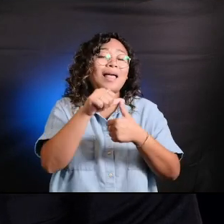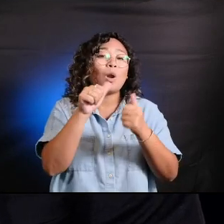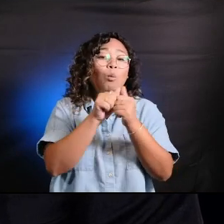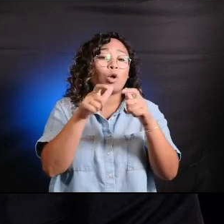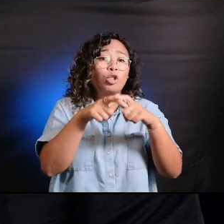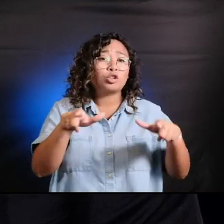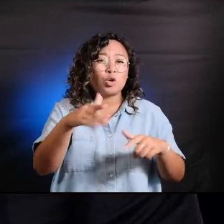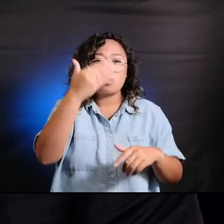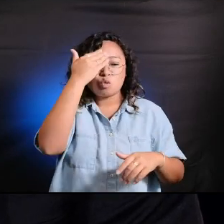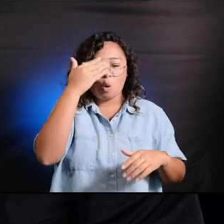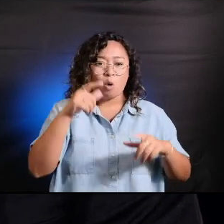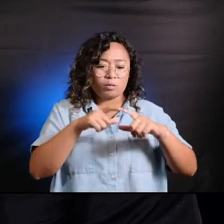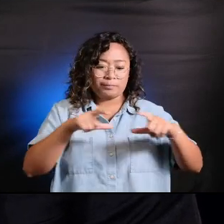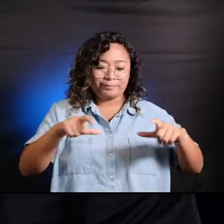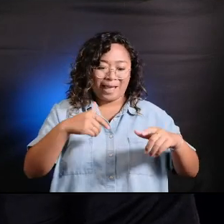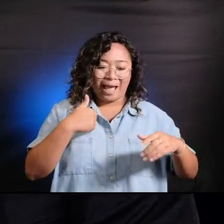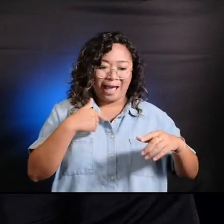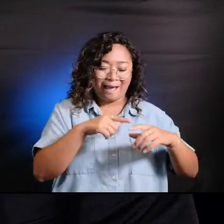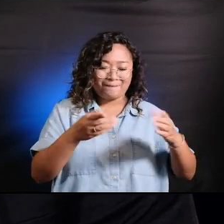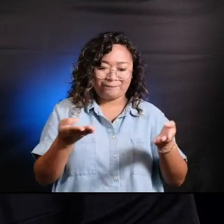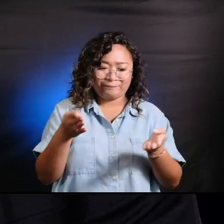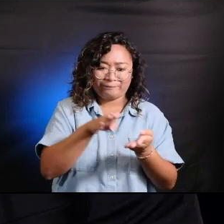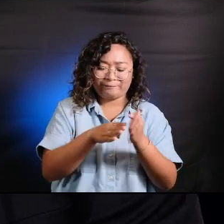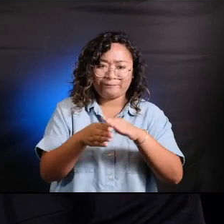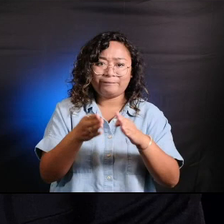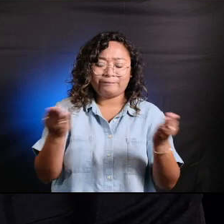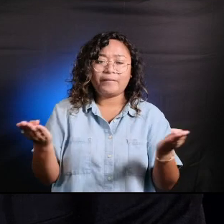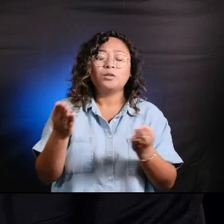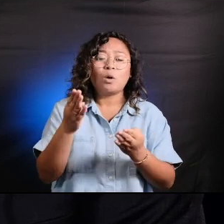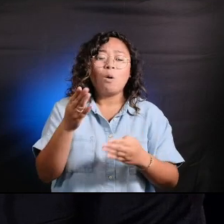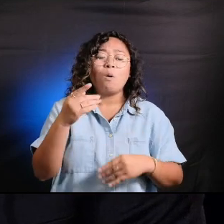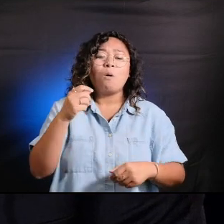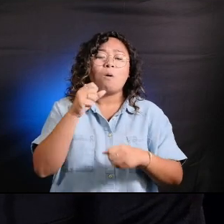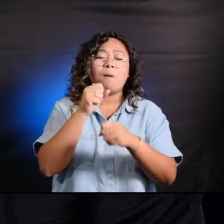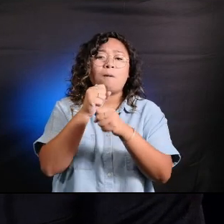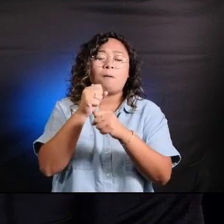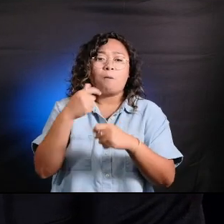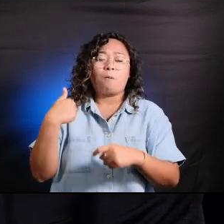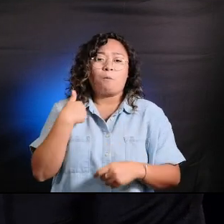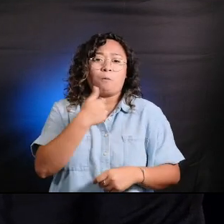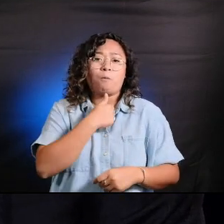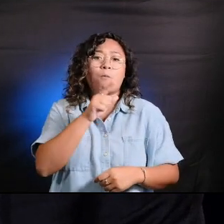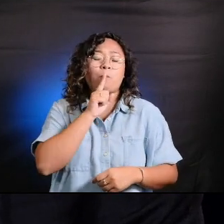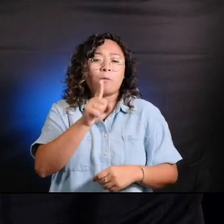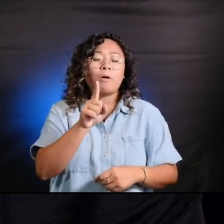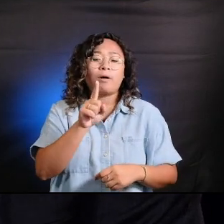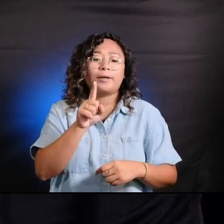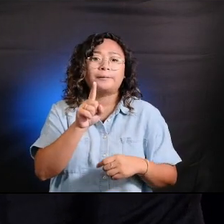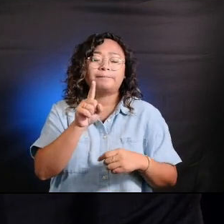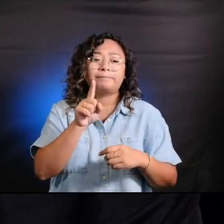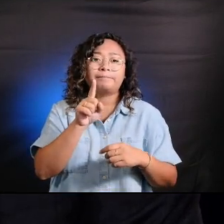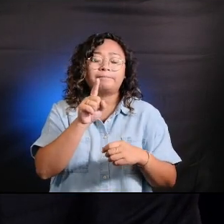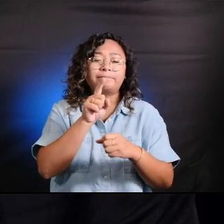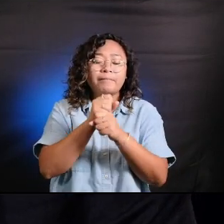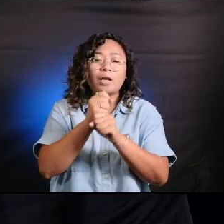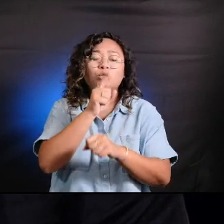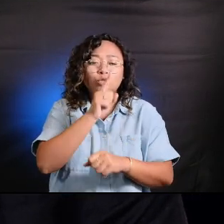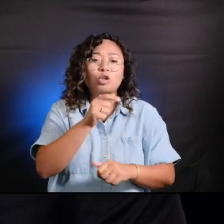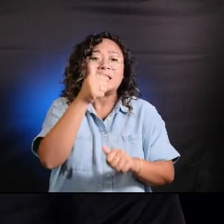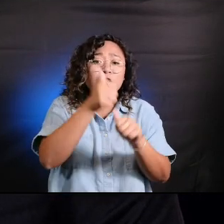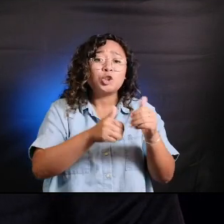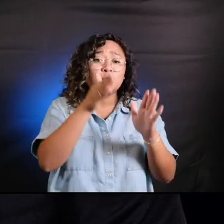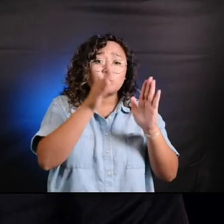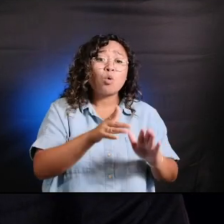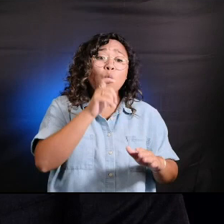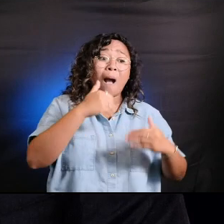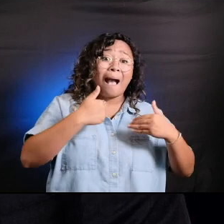are now, they're self-folding. So we have to also go back and make sure that you get all those people who are getting checks get the letters. But we're going to